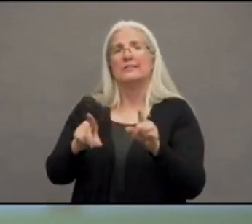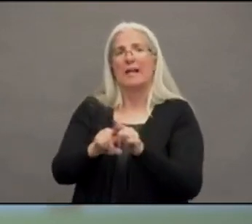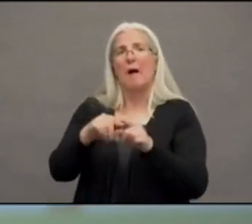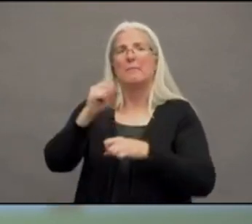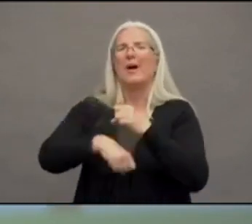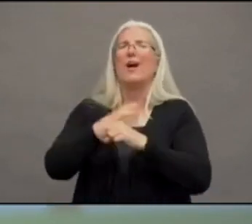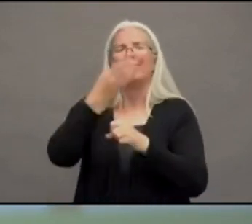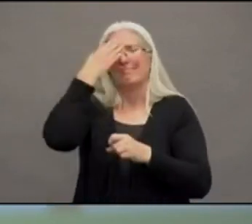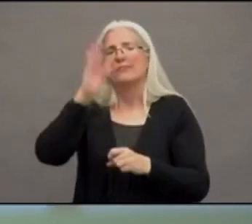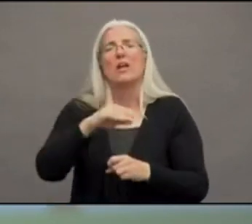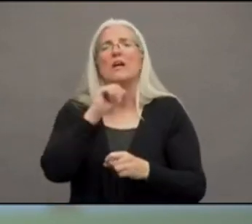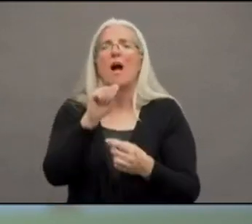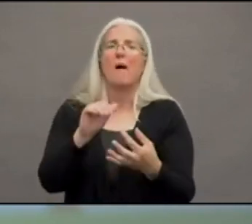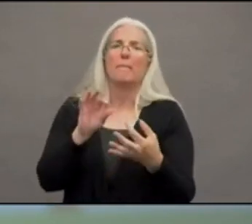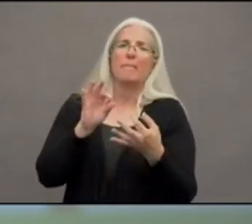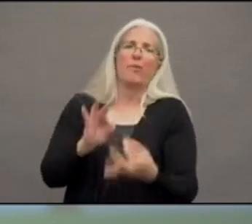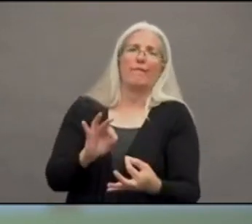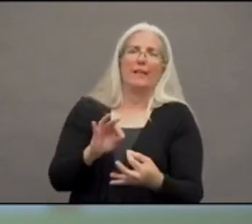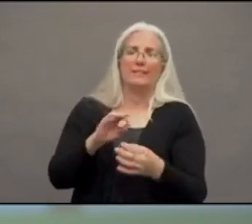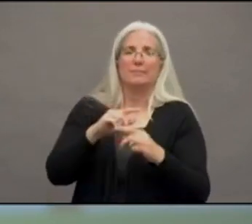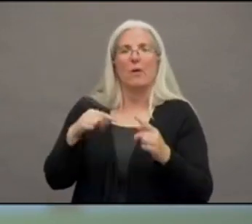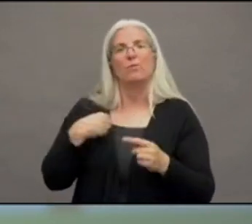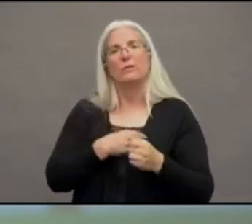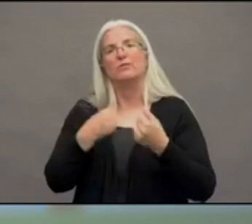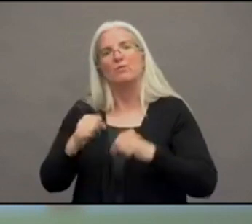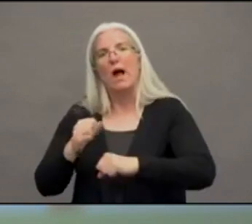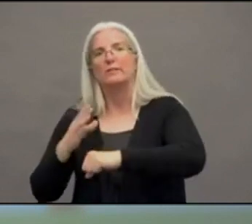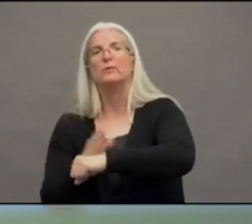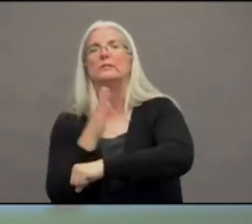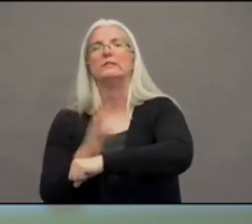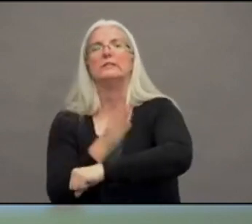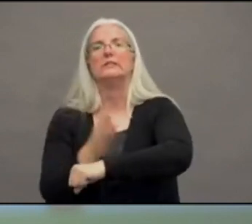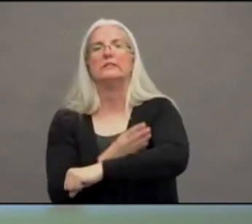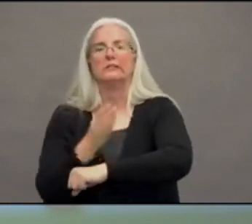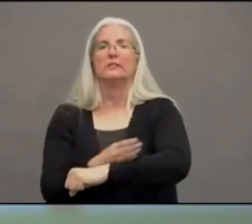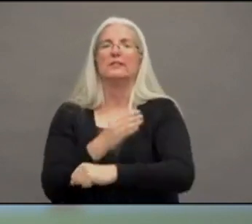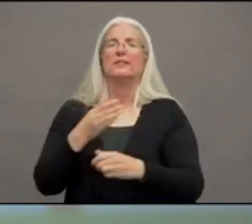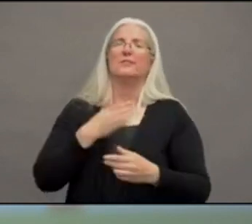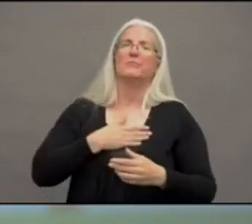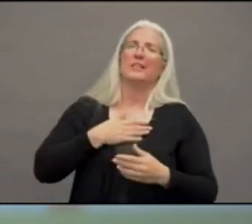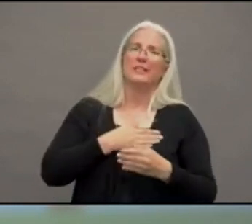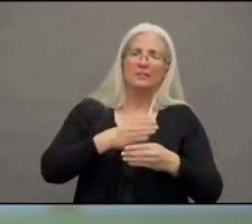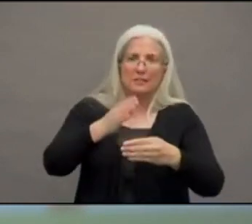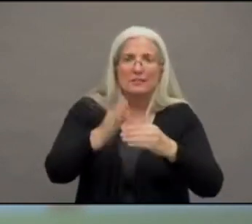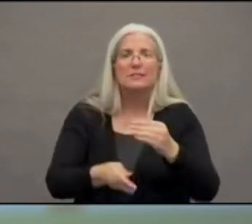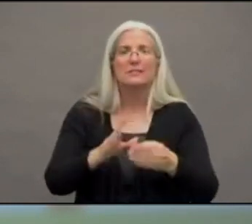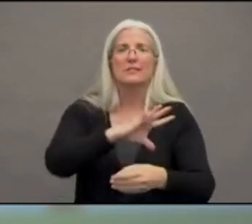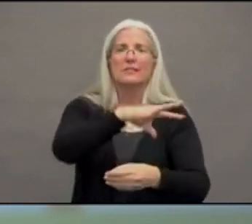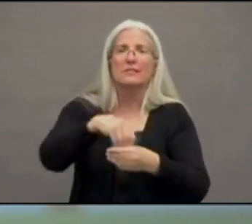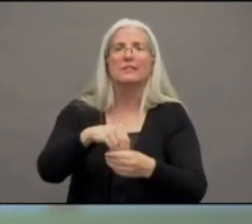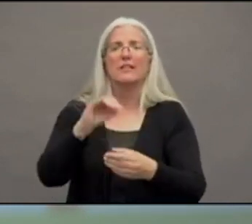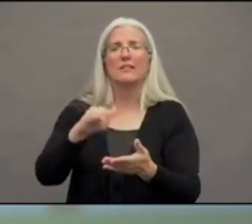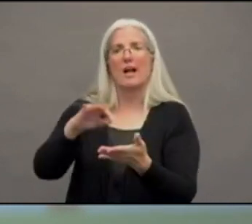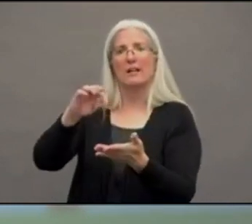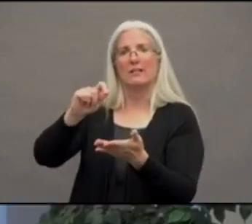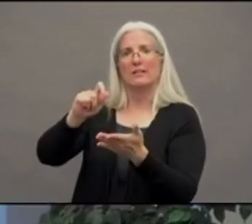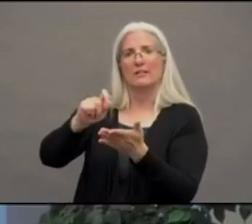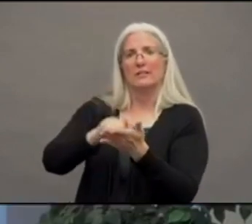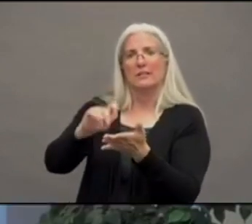please be sure to complete your census, and then we can work towards 2030 to make it a more inclusive census.